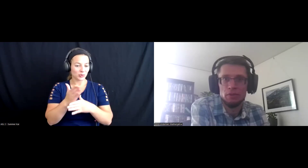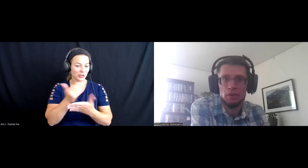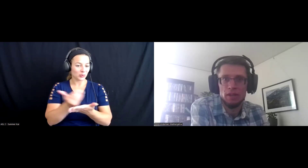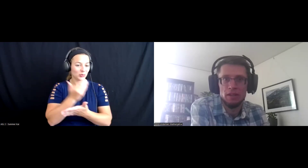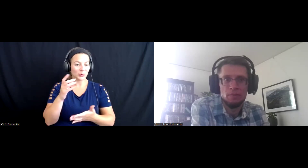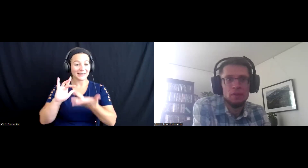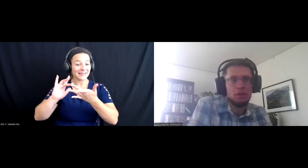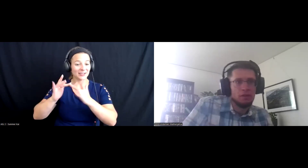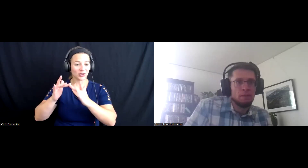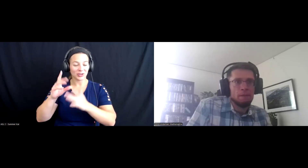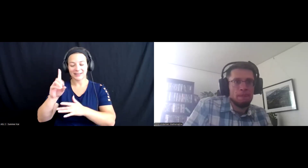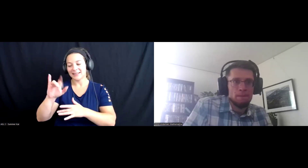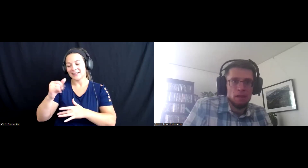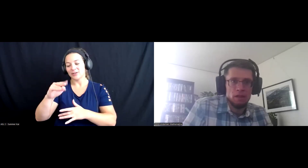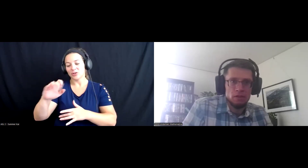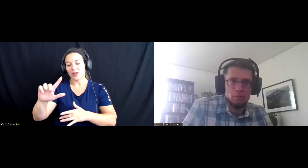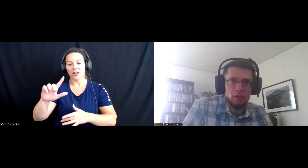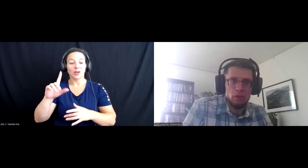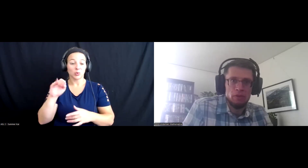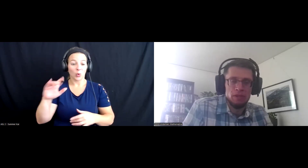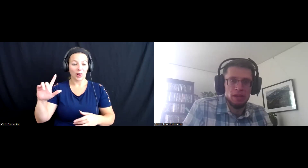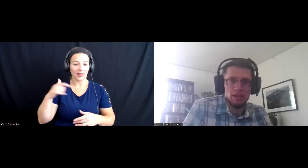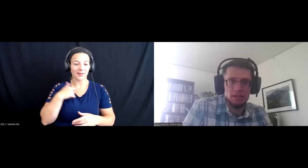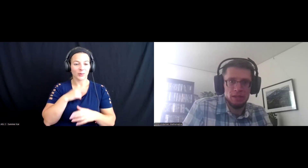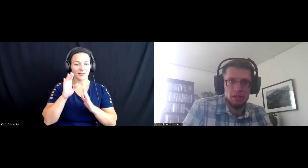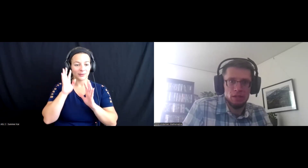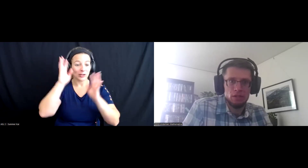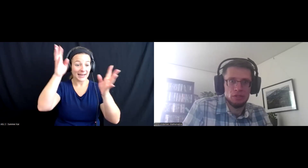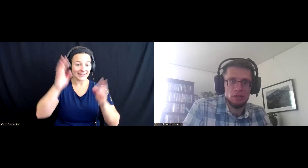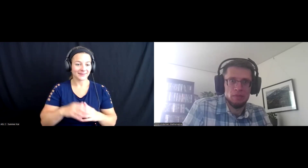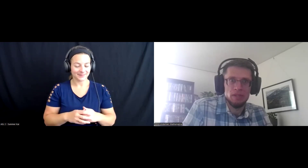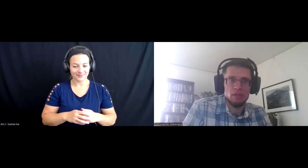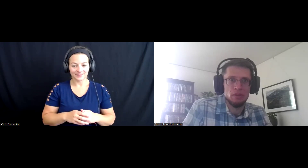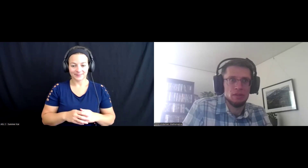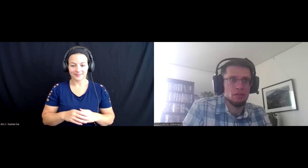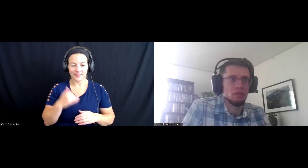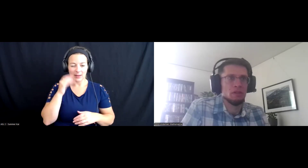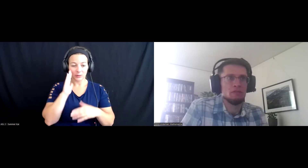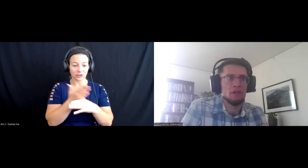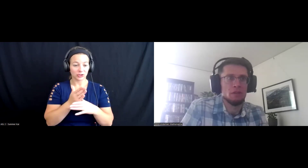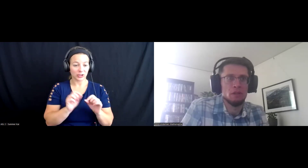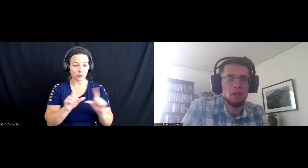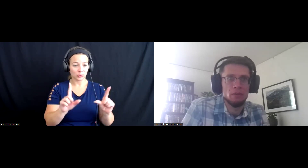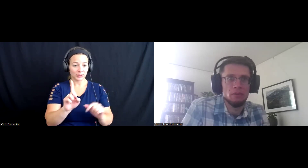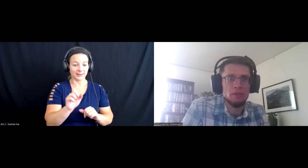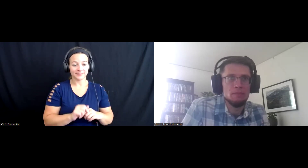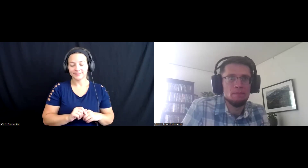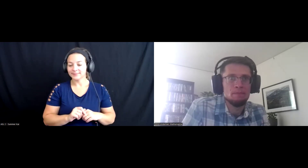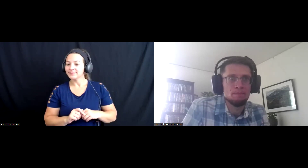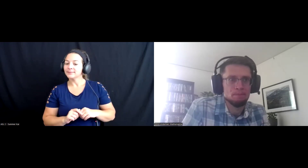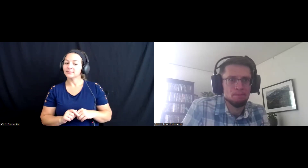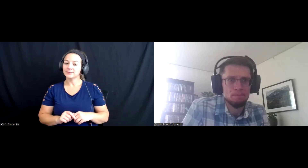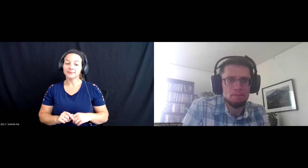today that we've created. And so bear with me as I share my screen so you can all follow along with